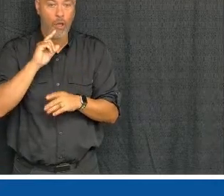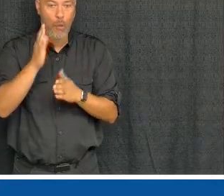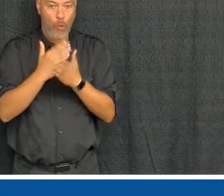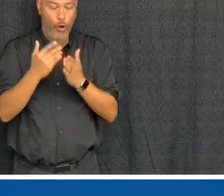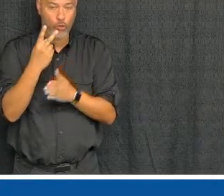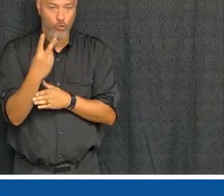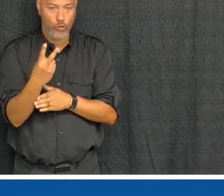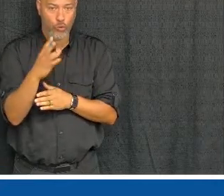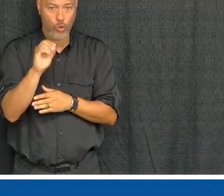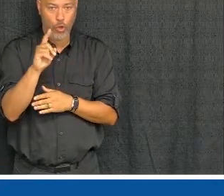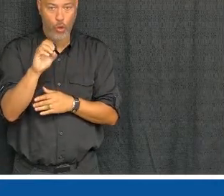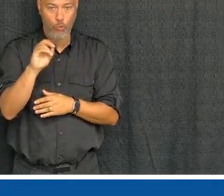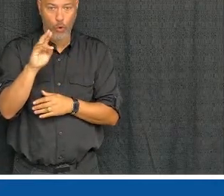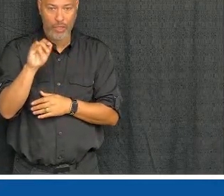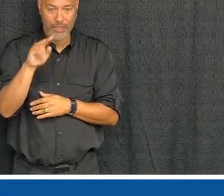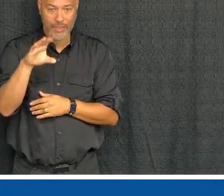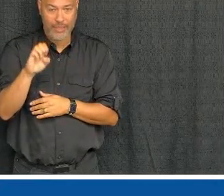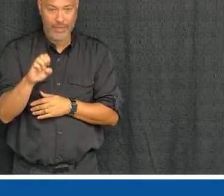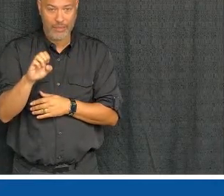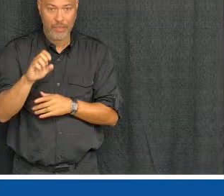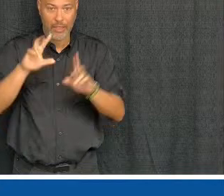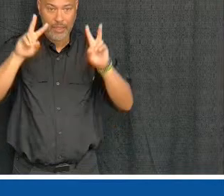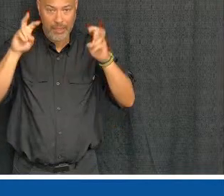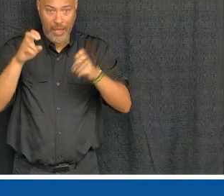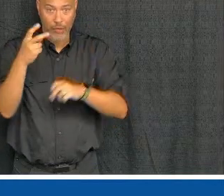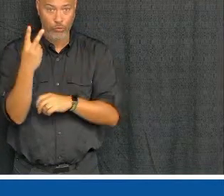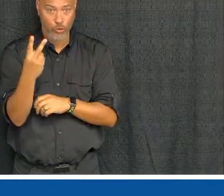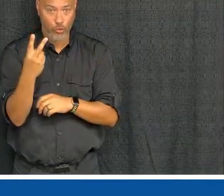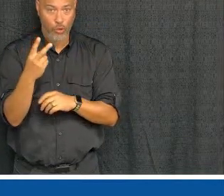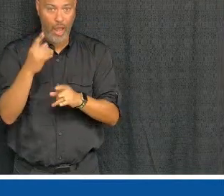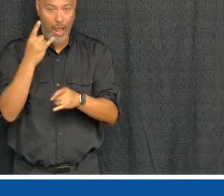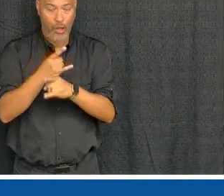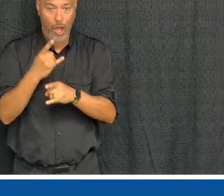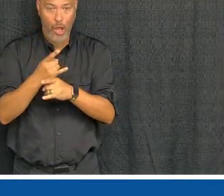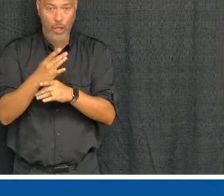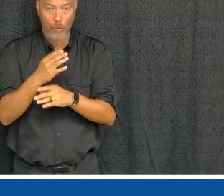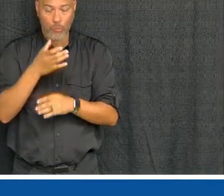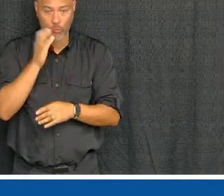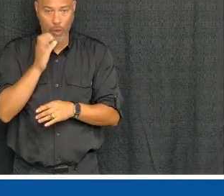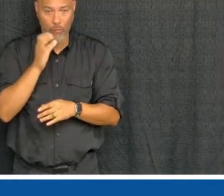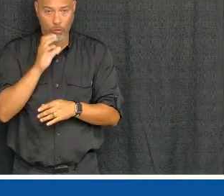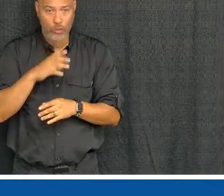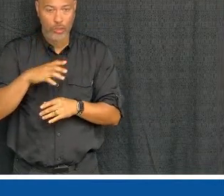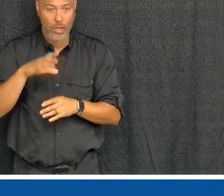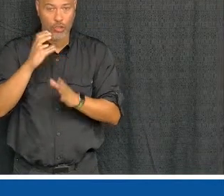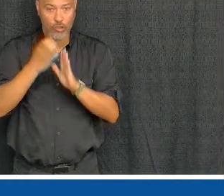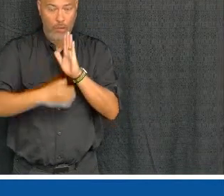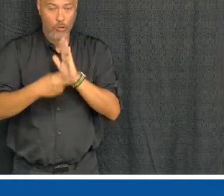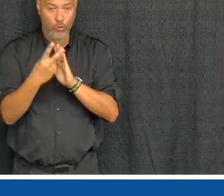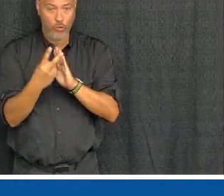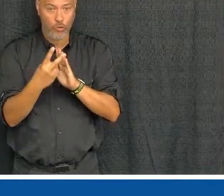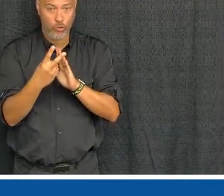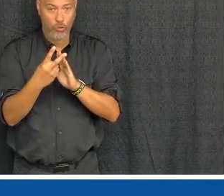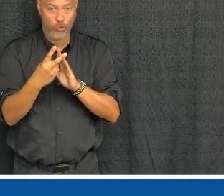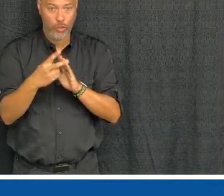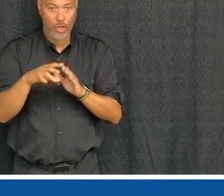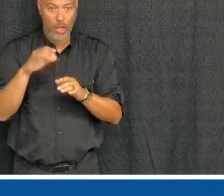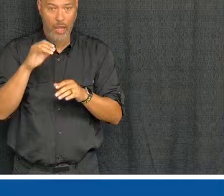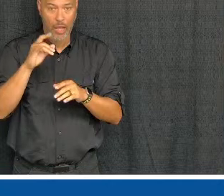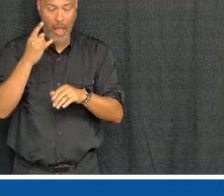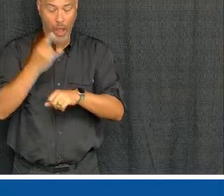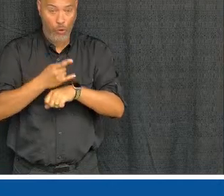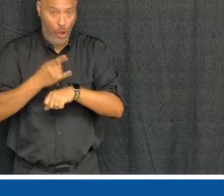2, Code of Ordinances, Title 2, Alcoholic Beverages, Chapter 2, Intoxicating